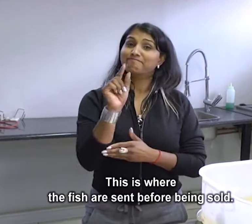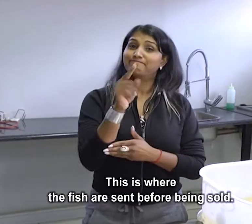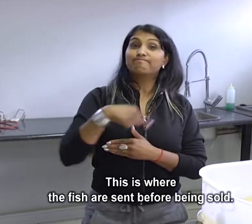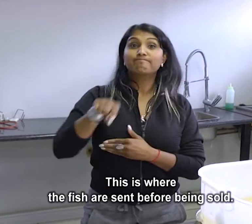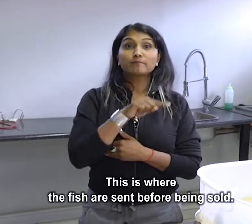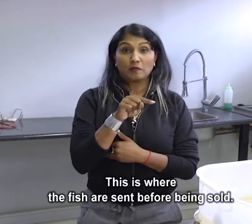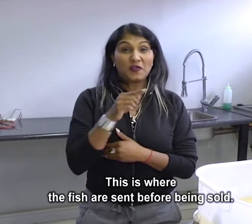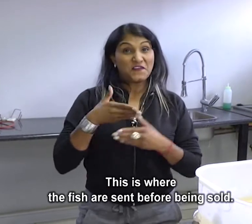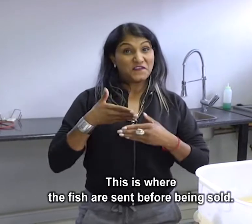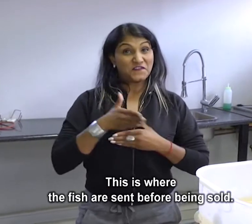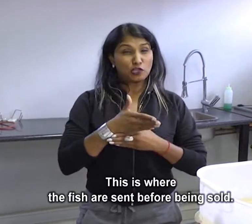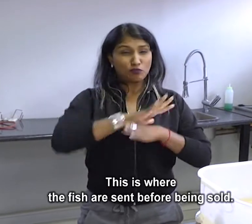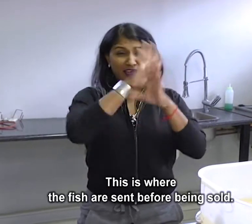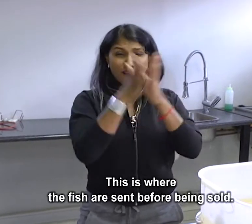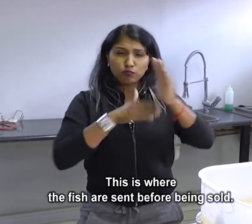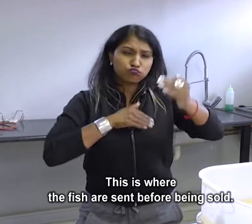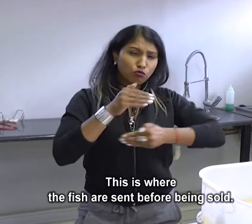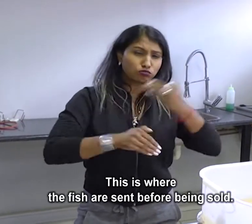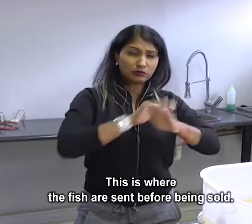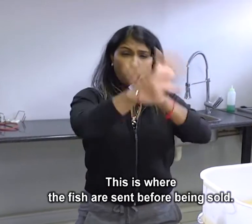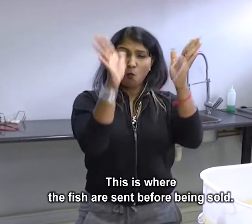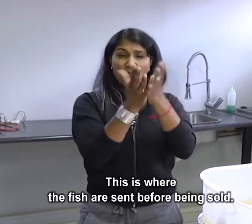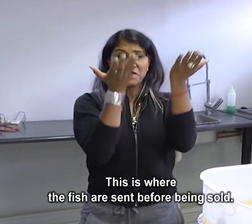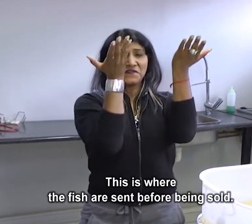This is where the fish are sent before being sold.